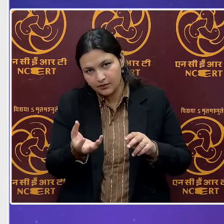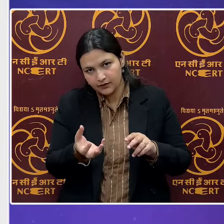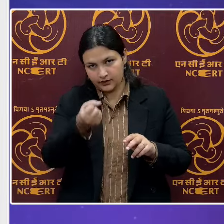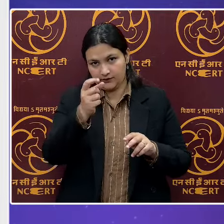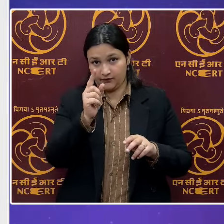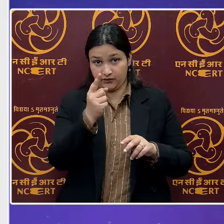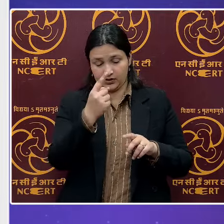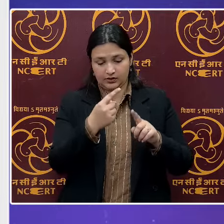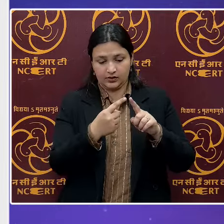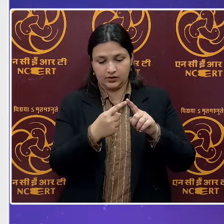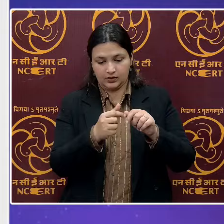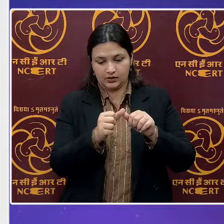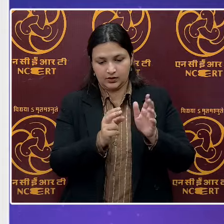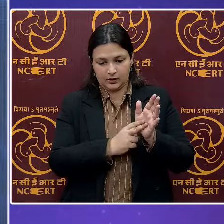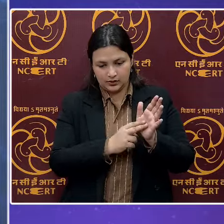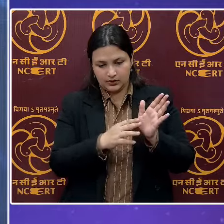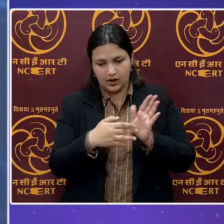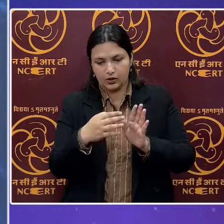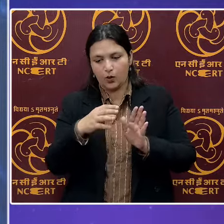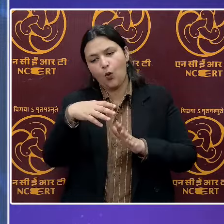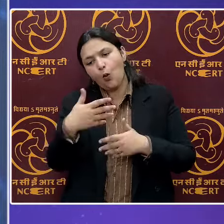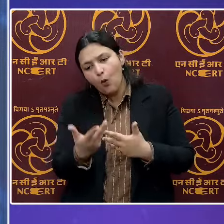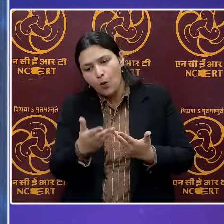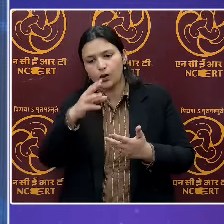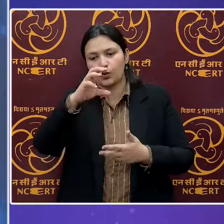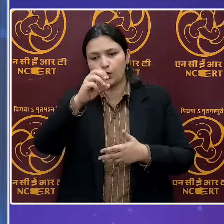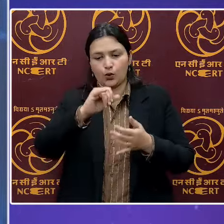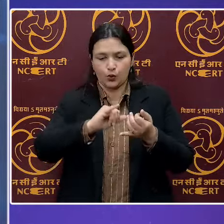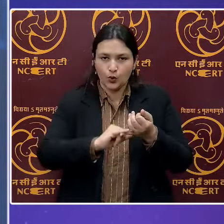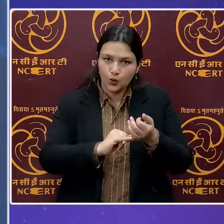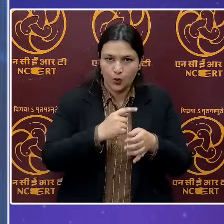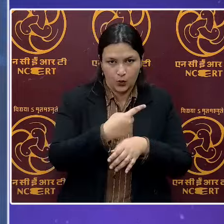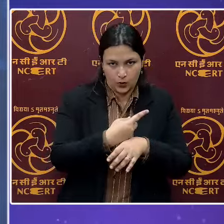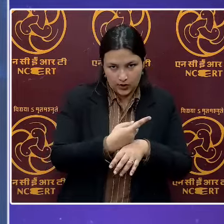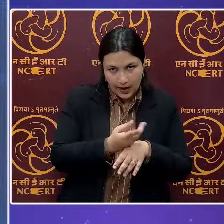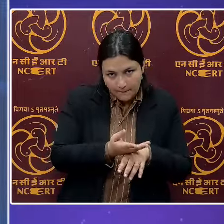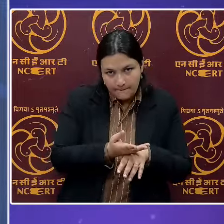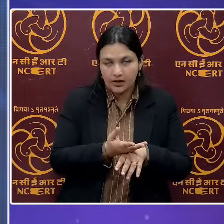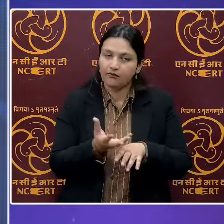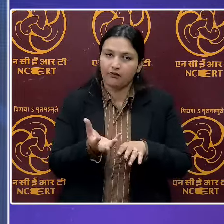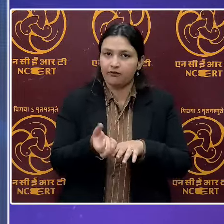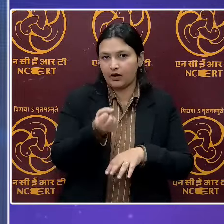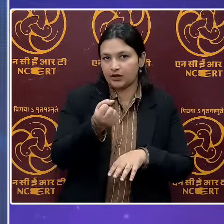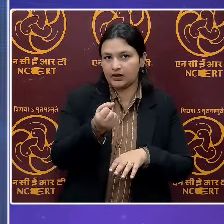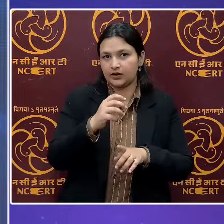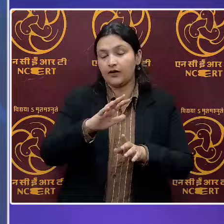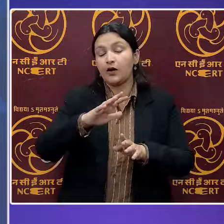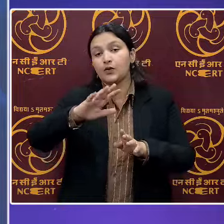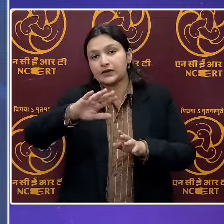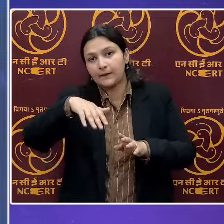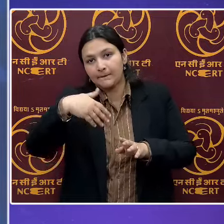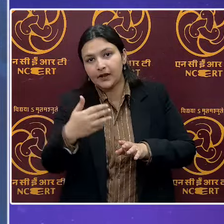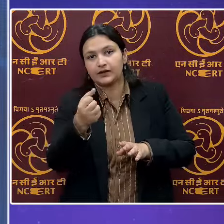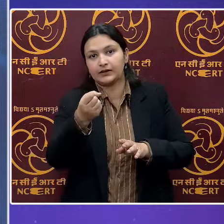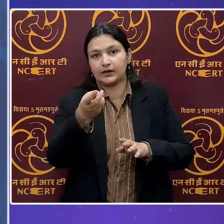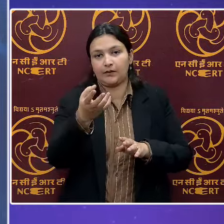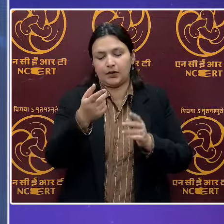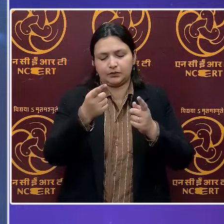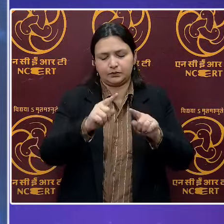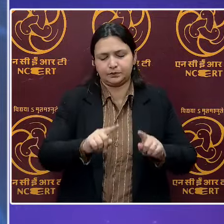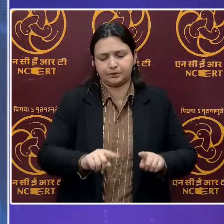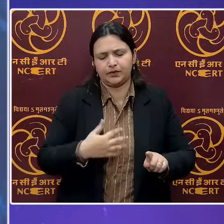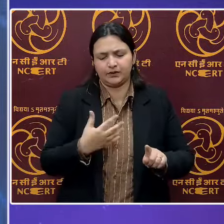function and then for the argument. Argument is omega t. Okay. So, the velocity of a simple harmonic oscillator at any point